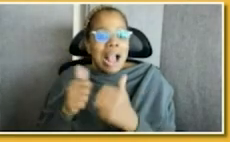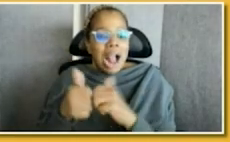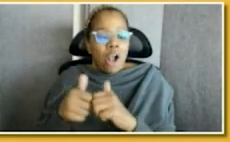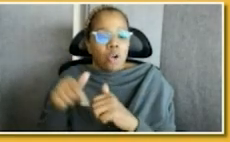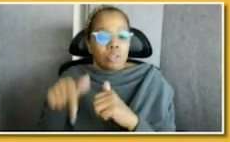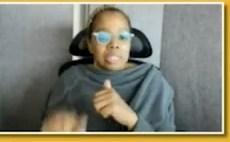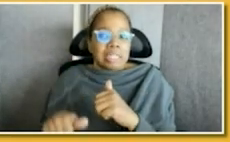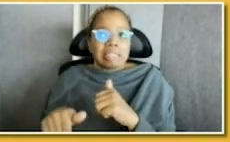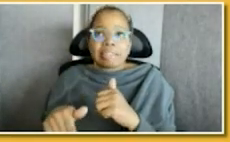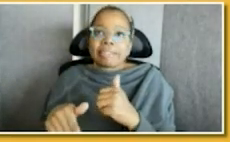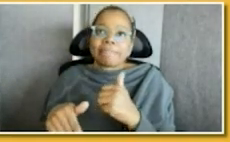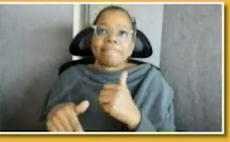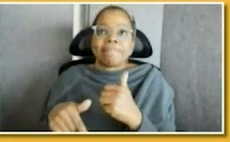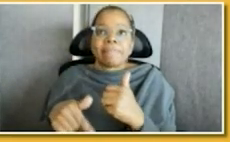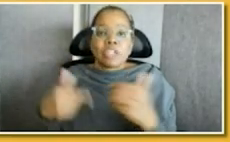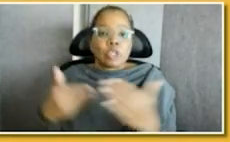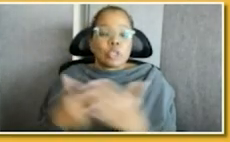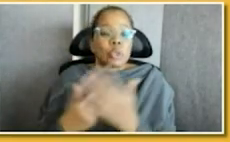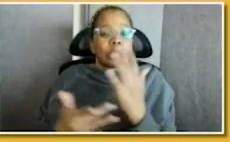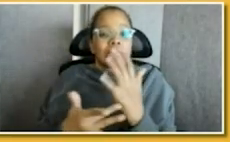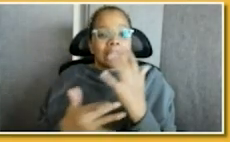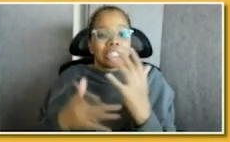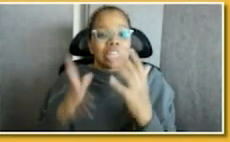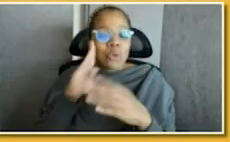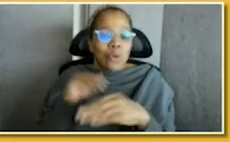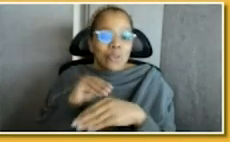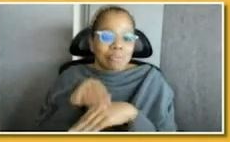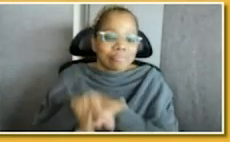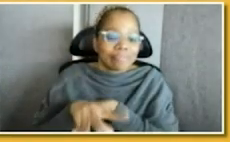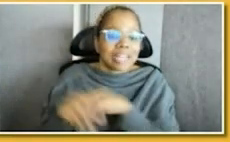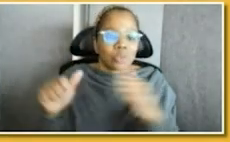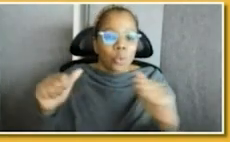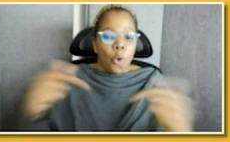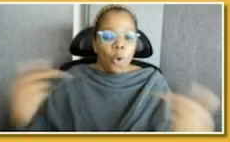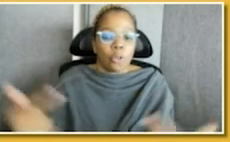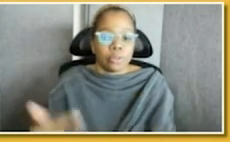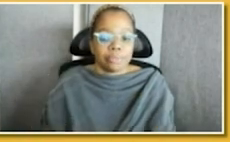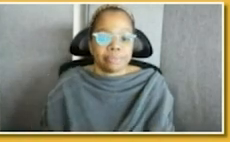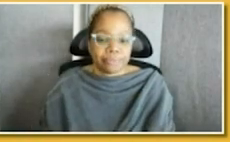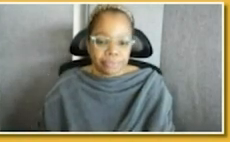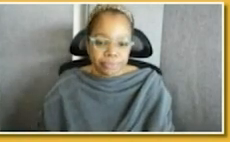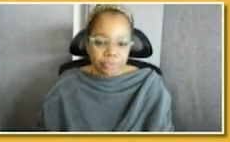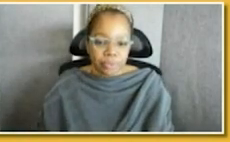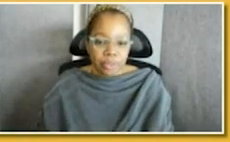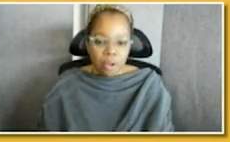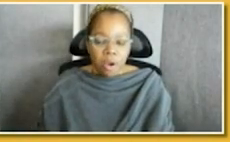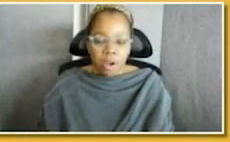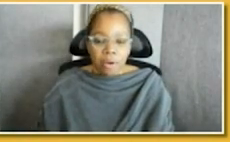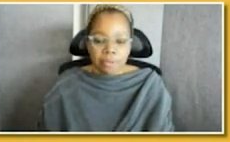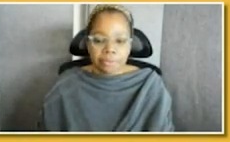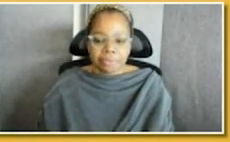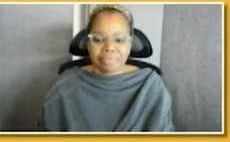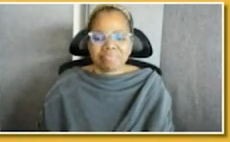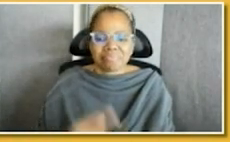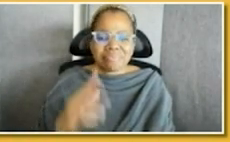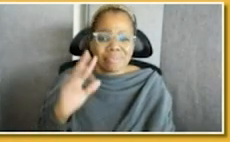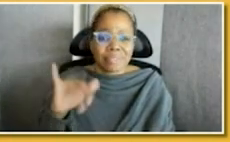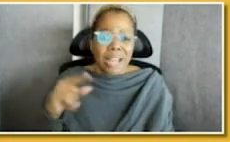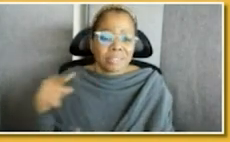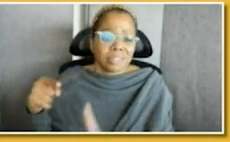about how this new technology is going to affect everyone. And so I think that's, you know, that's the main takeaway, you